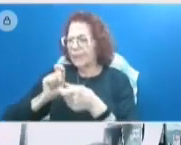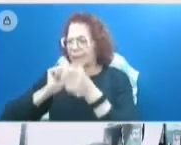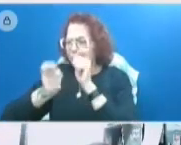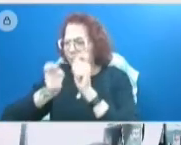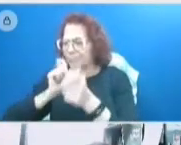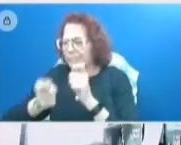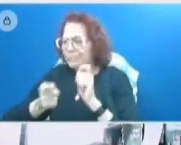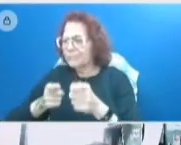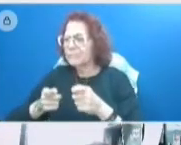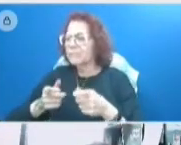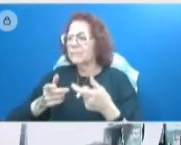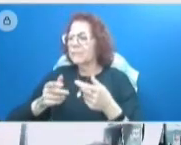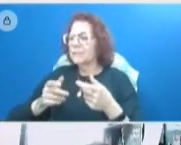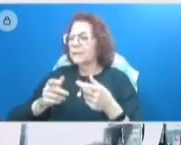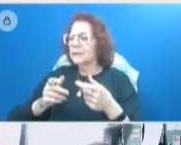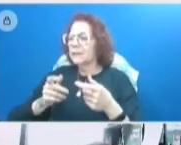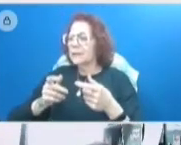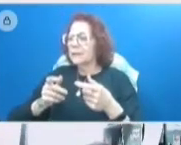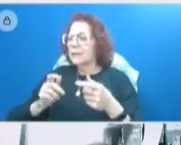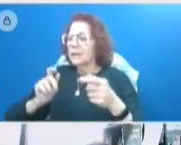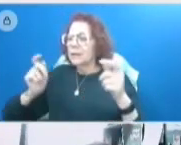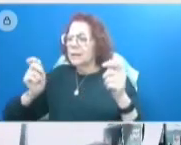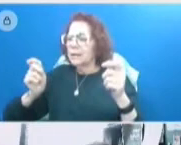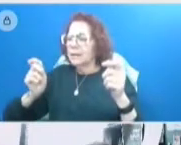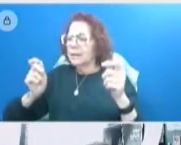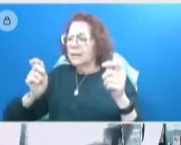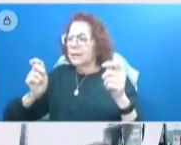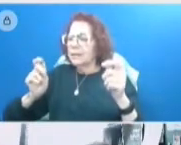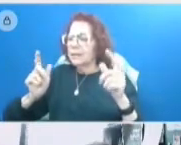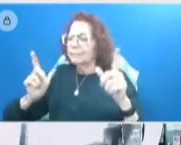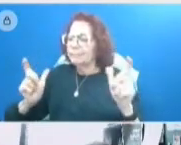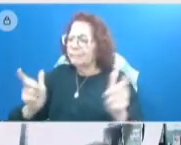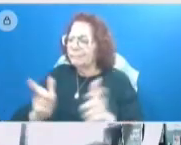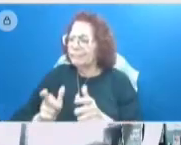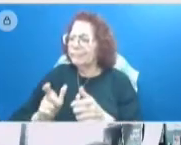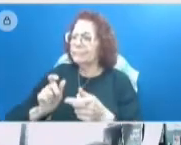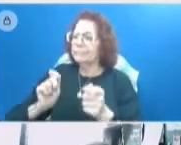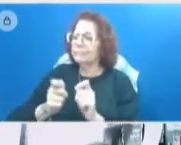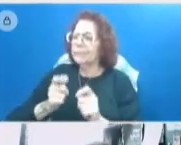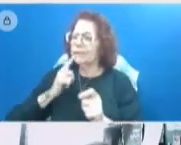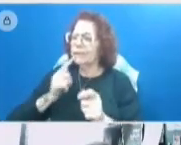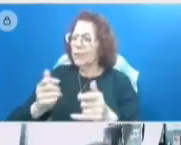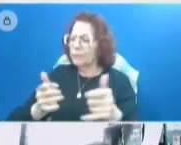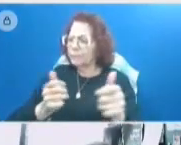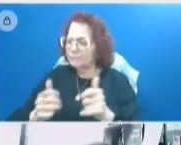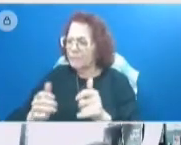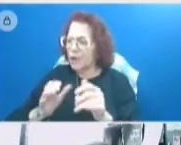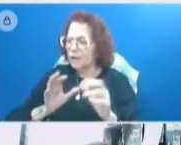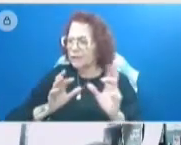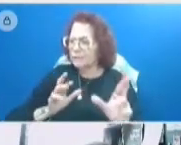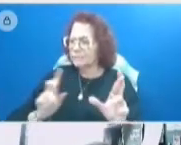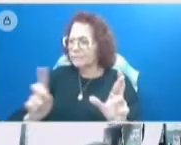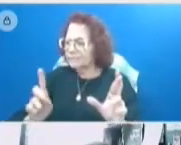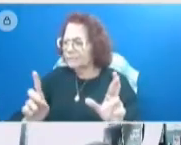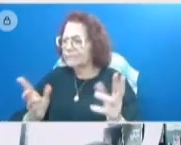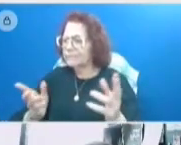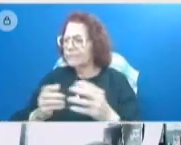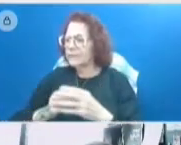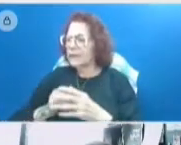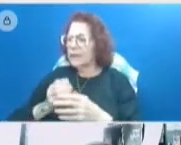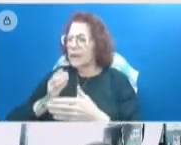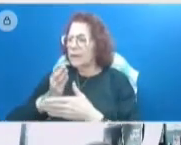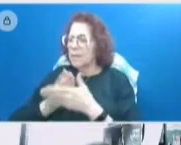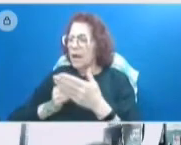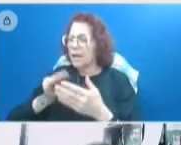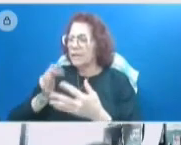enrollment, the January periodic report that was filed, and the campaign finance public disclosure reporting